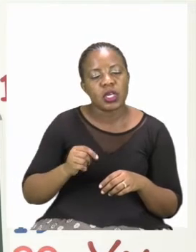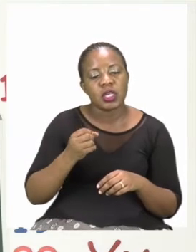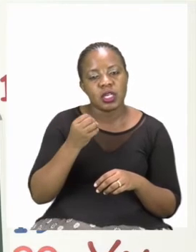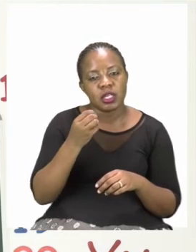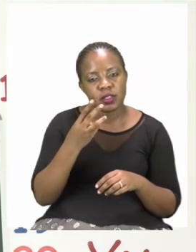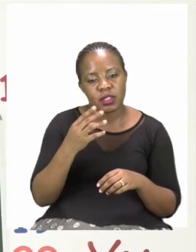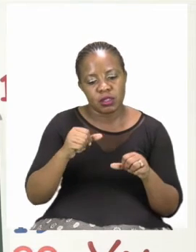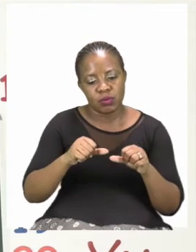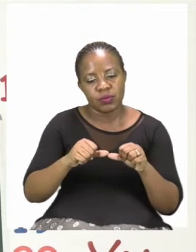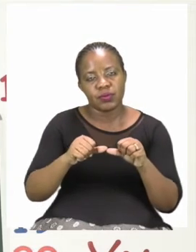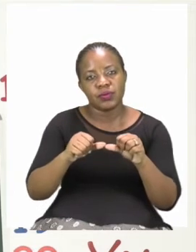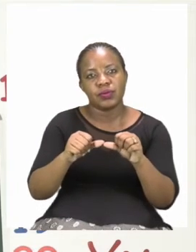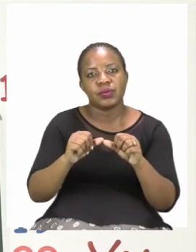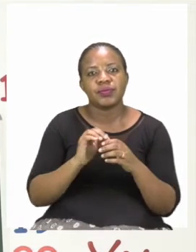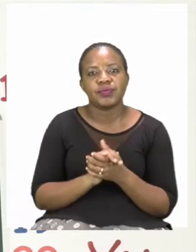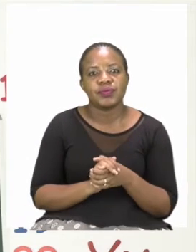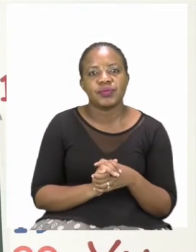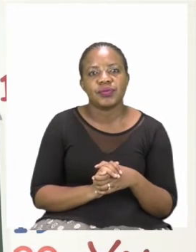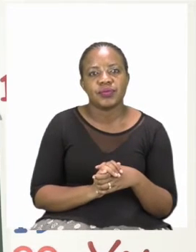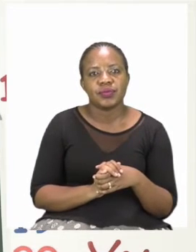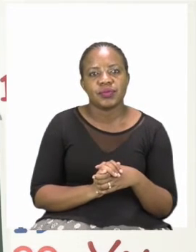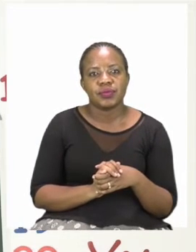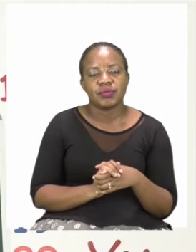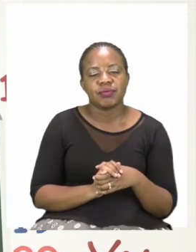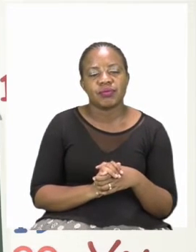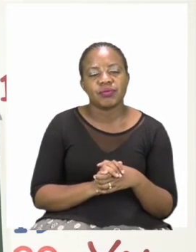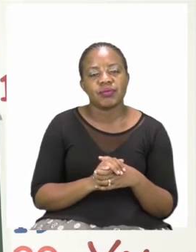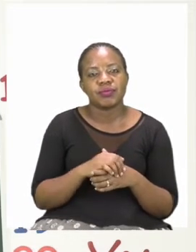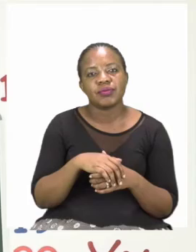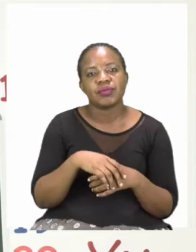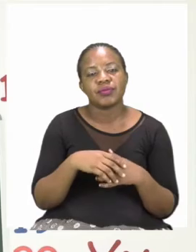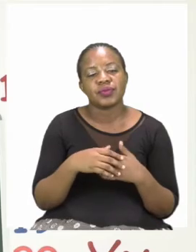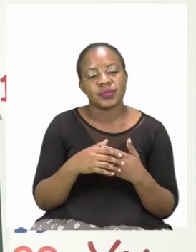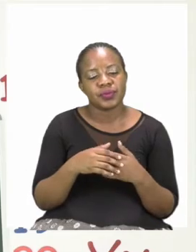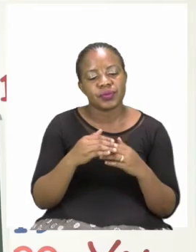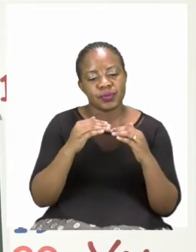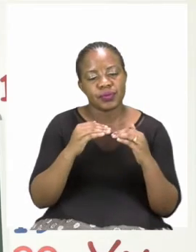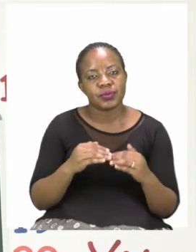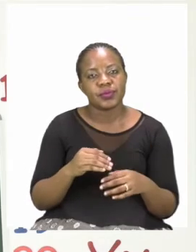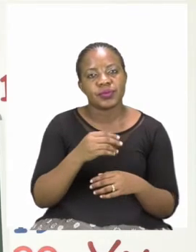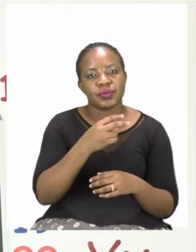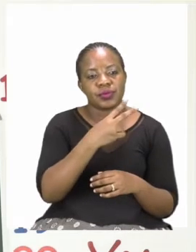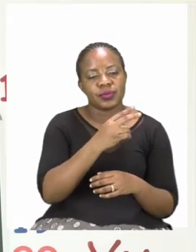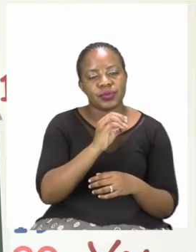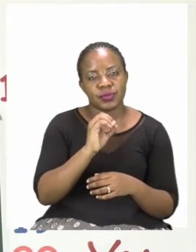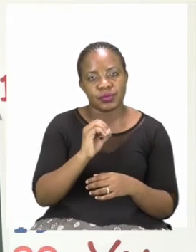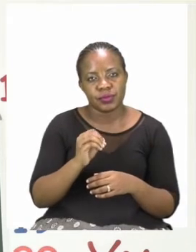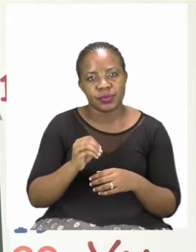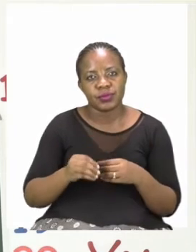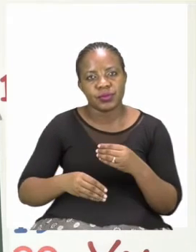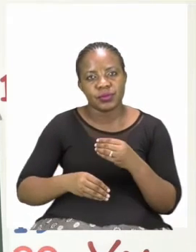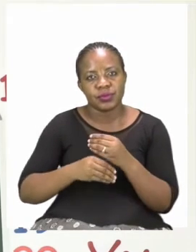thank you so much for joining me today. Our theme this week is